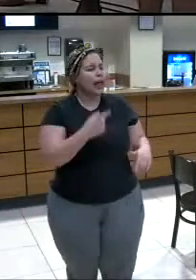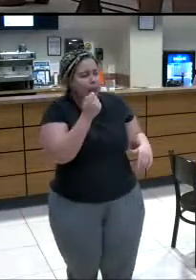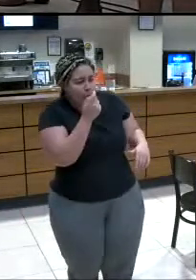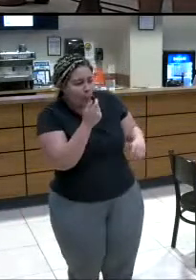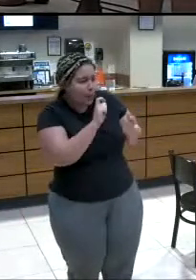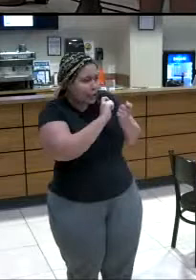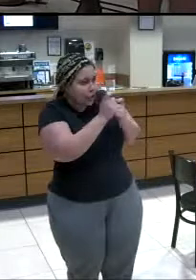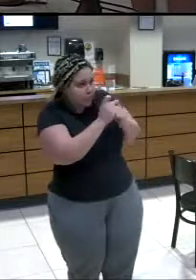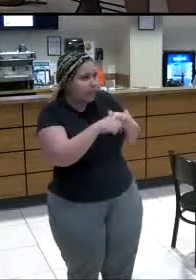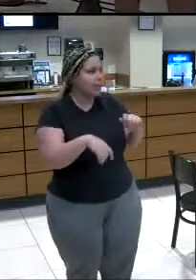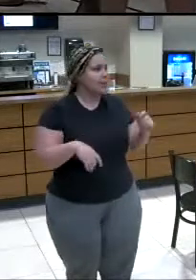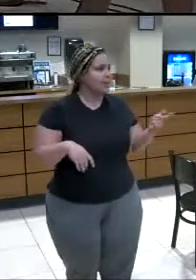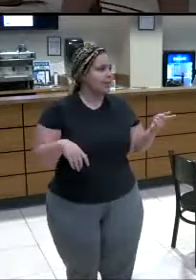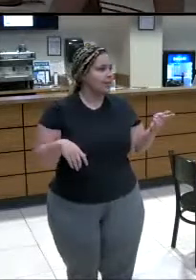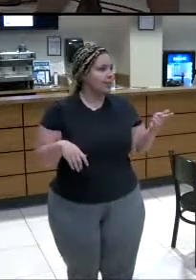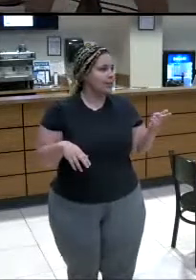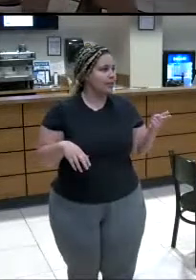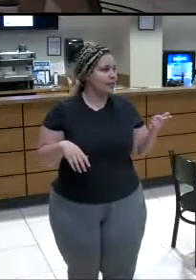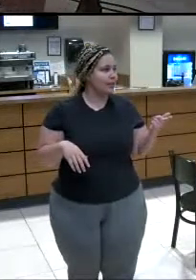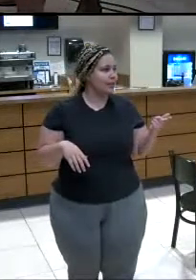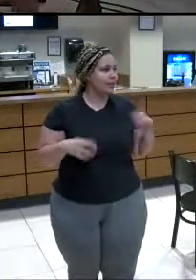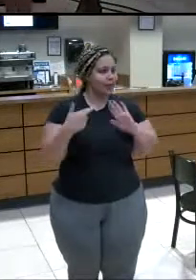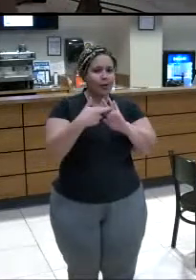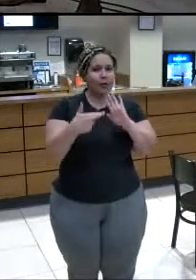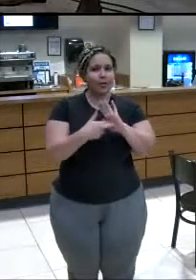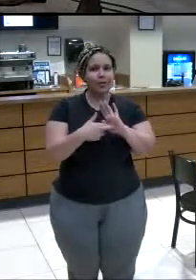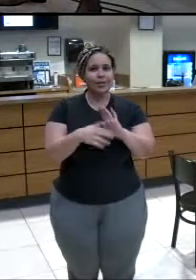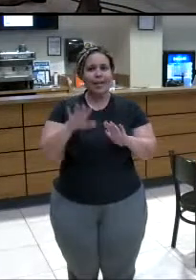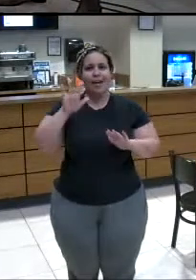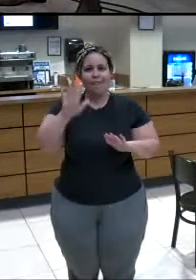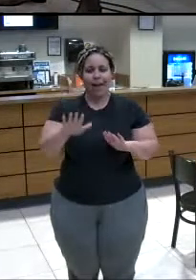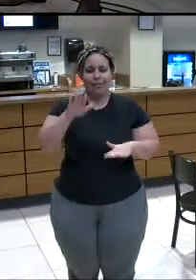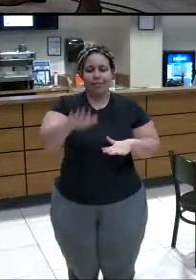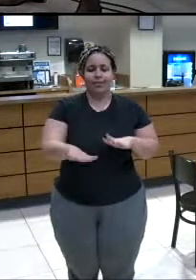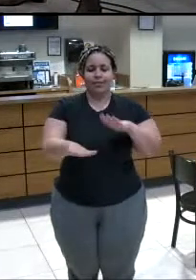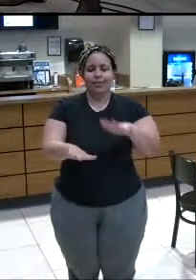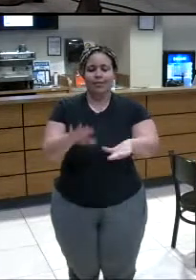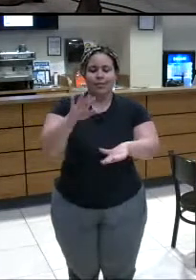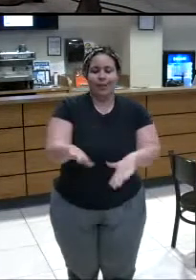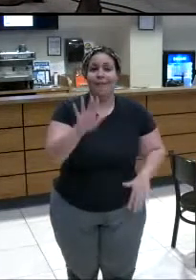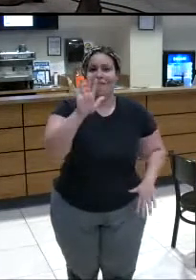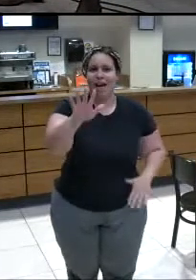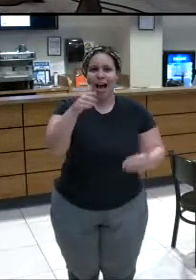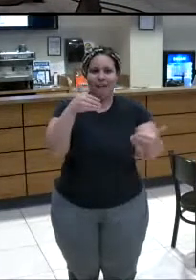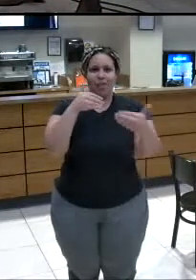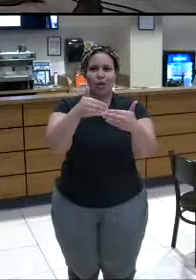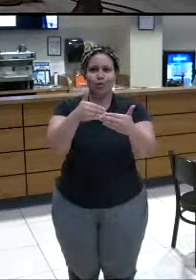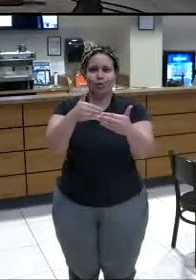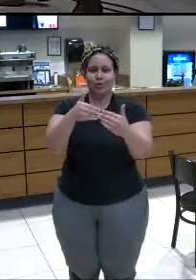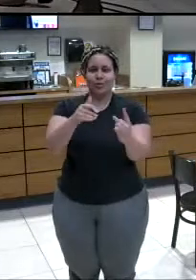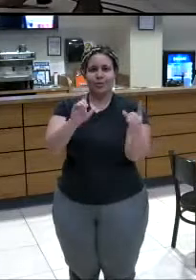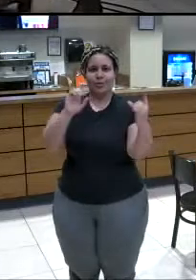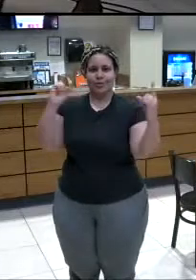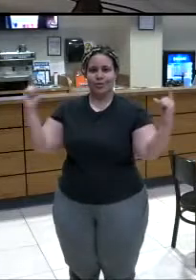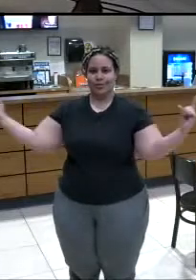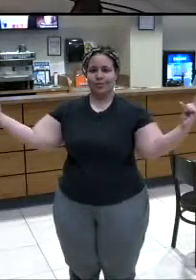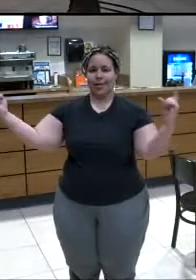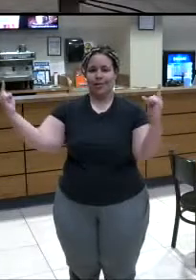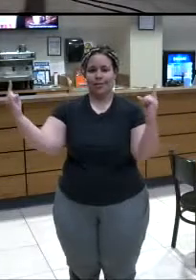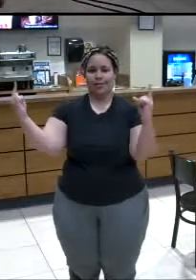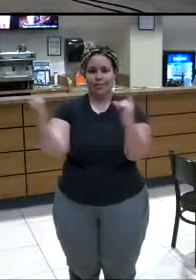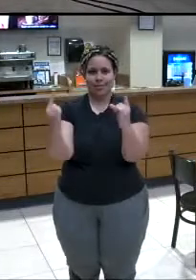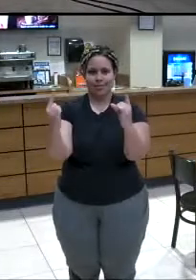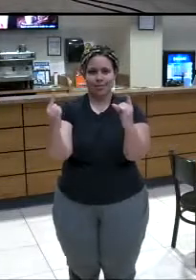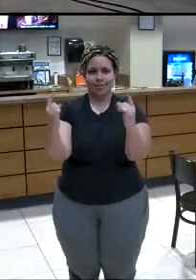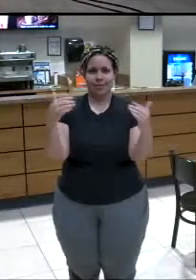Yeah. The rules? 5, 6, step a little bit closer. Okay. I agree. Okay, maintain the